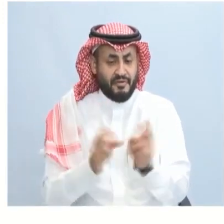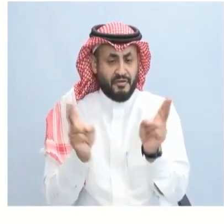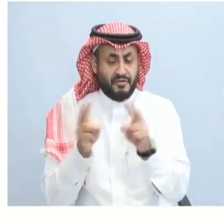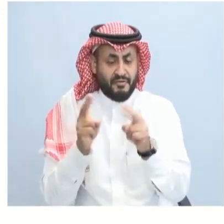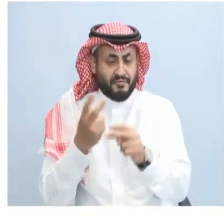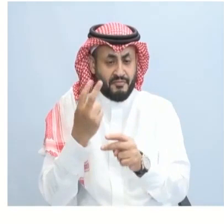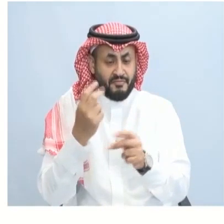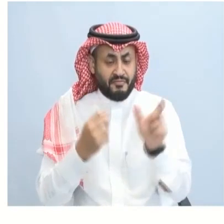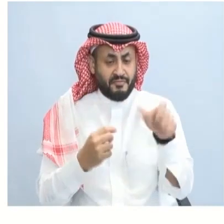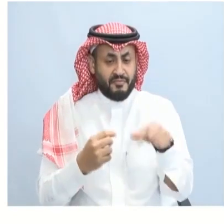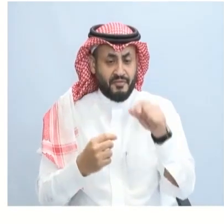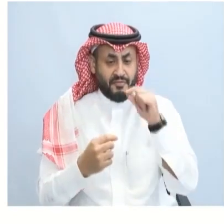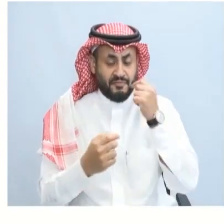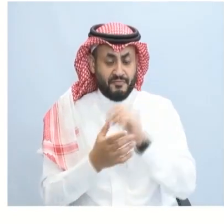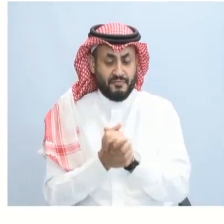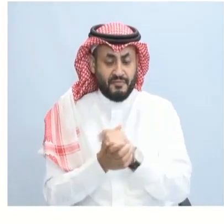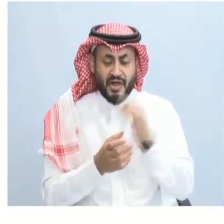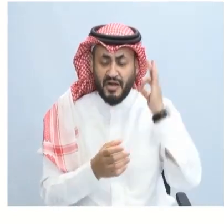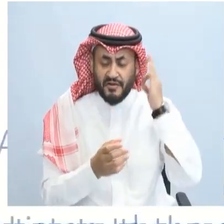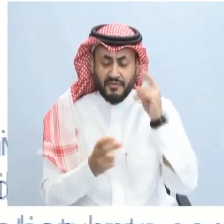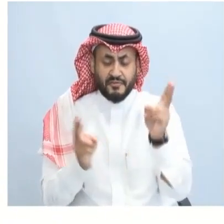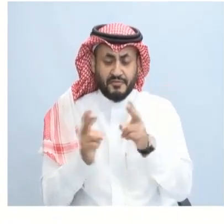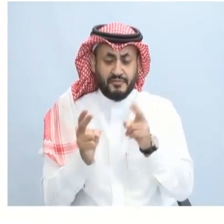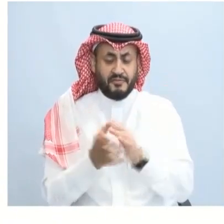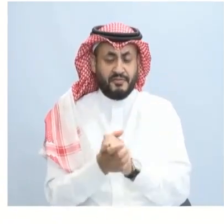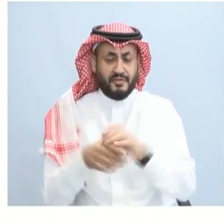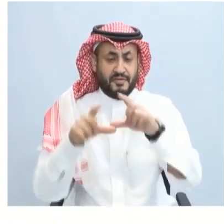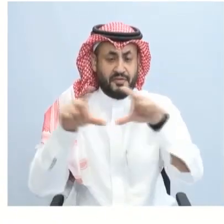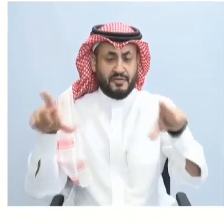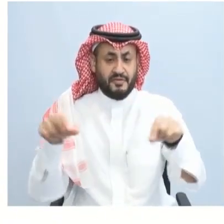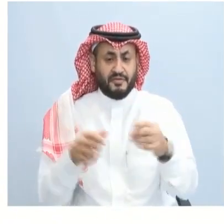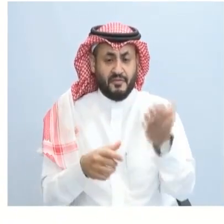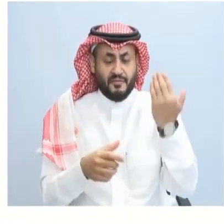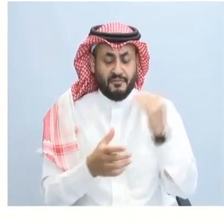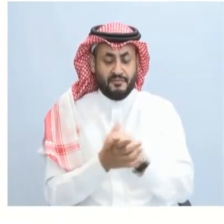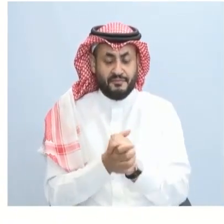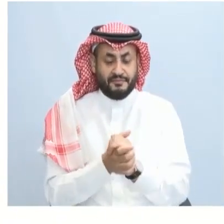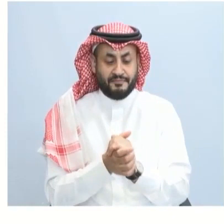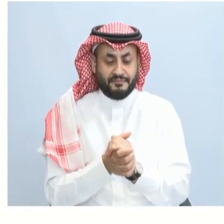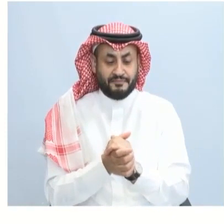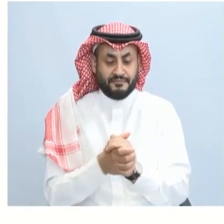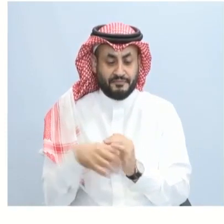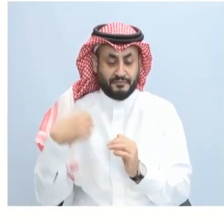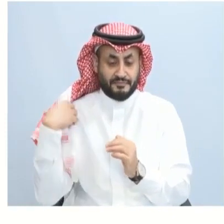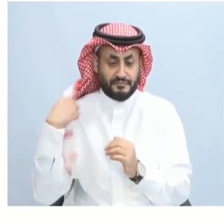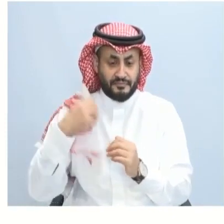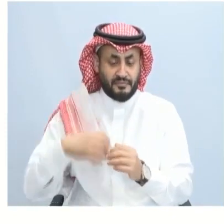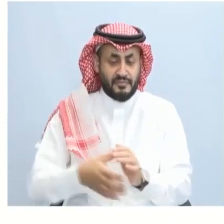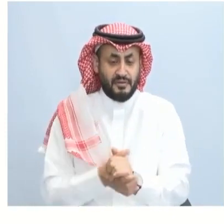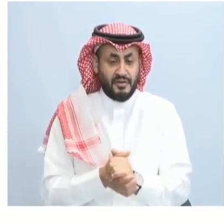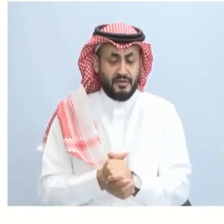going to listen to the conversation between them and the topic that we just mentioned. So Ahmed's parents have given